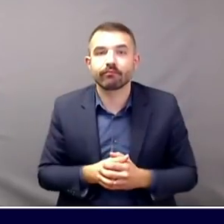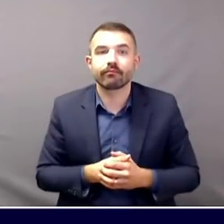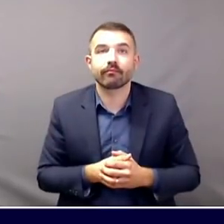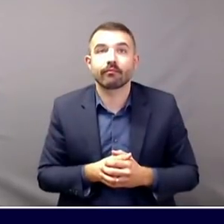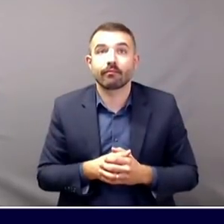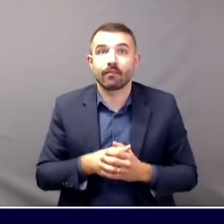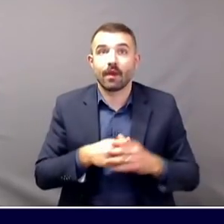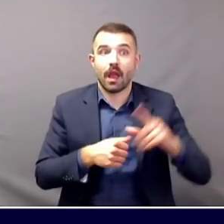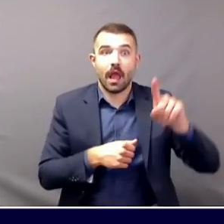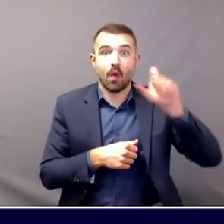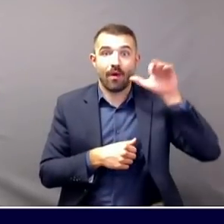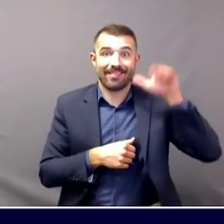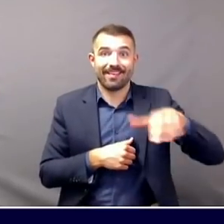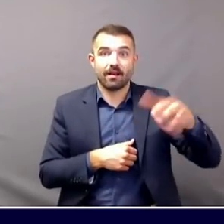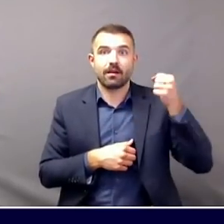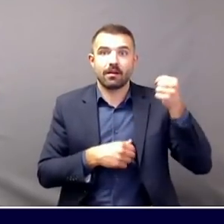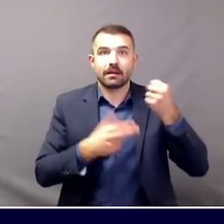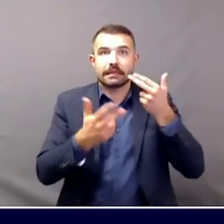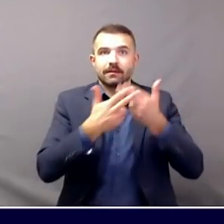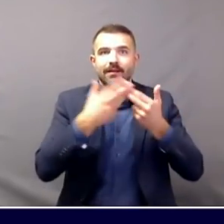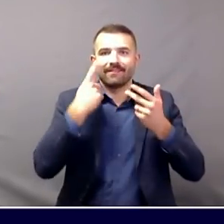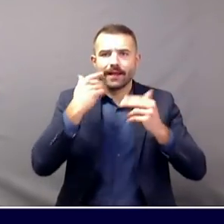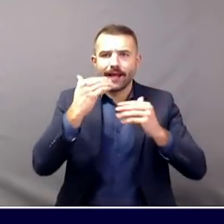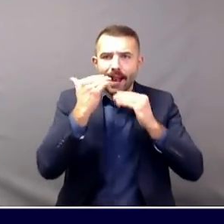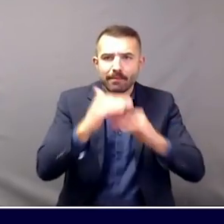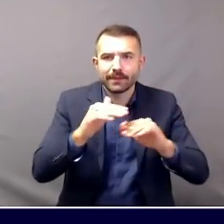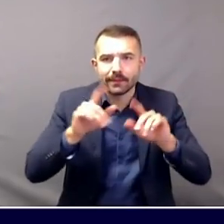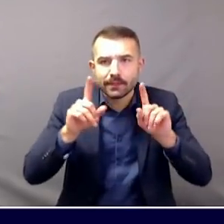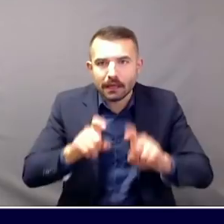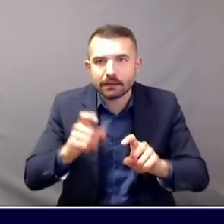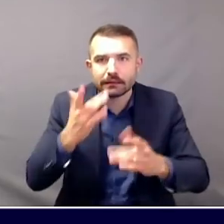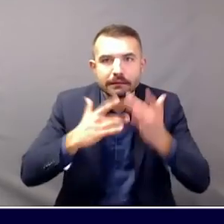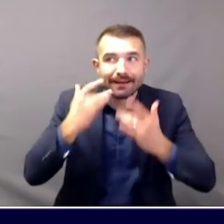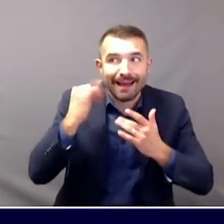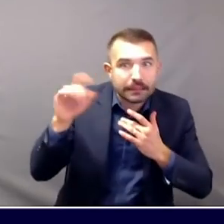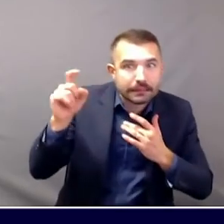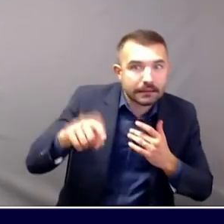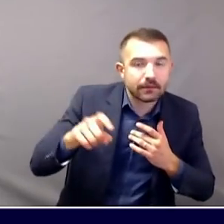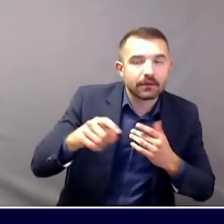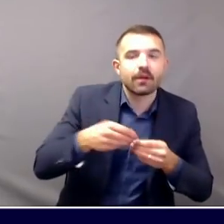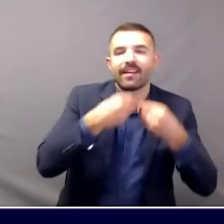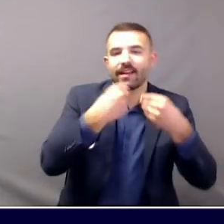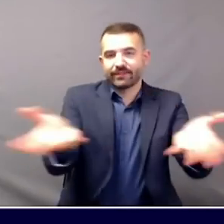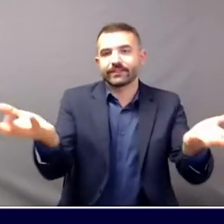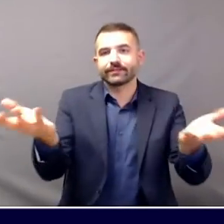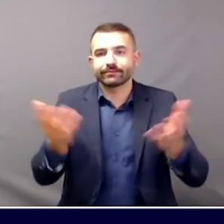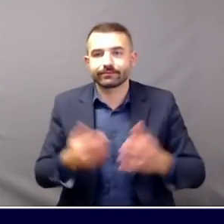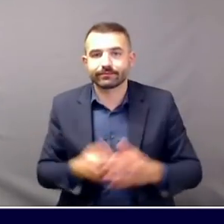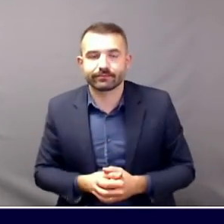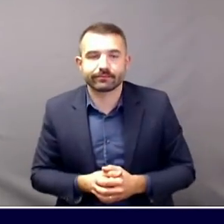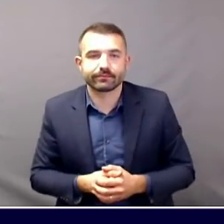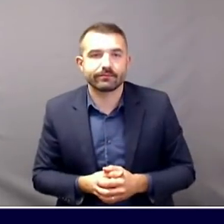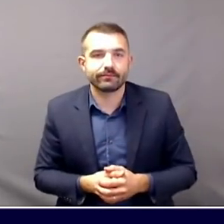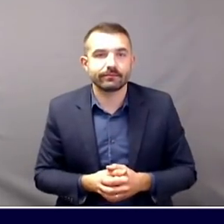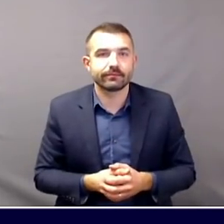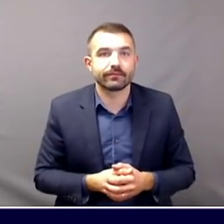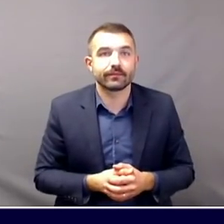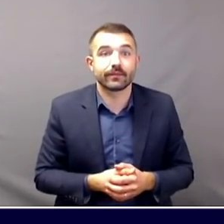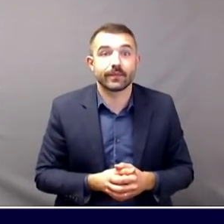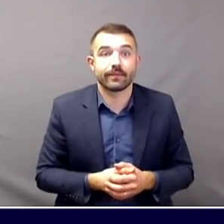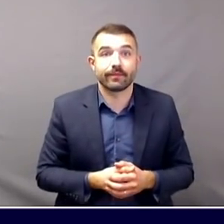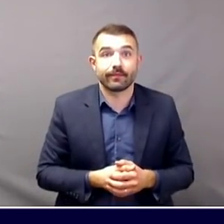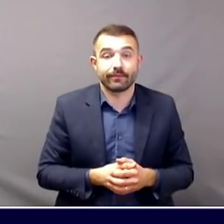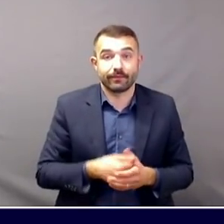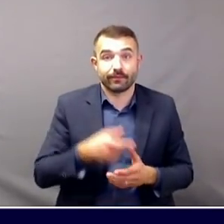While Buy Next Now rapid antigen tests is best used for people experiencing symptoms of COVID-19, other types of testing